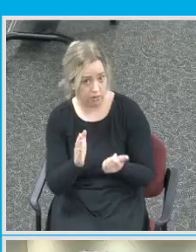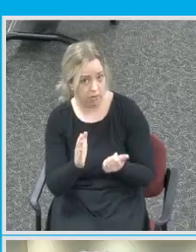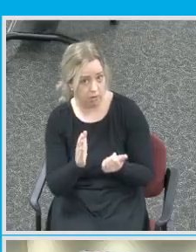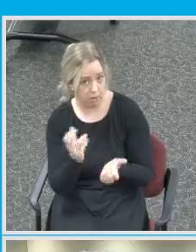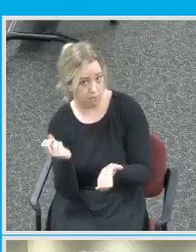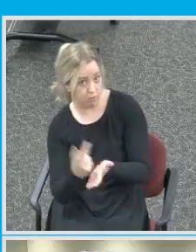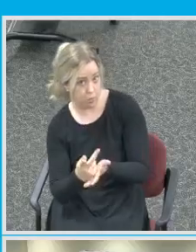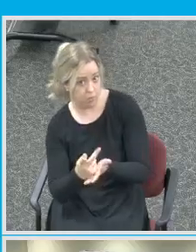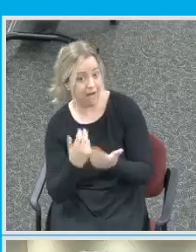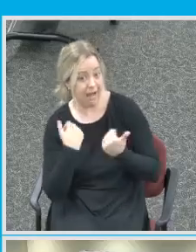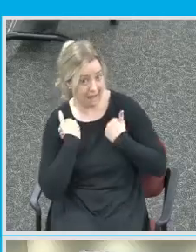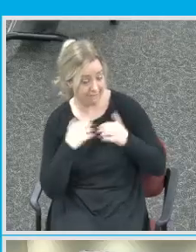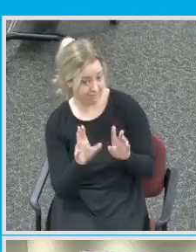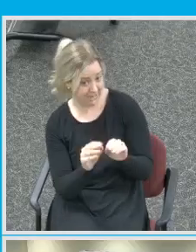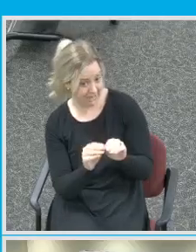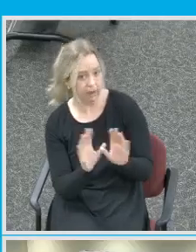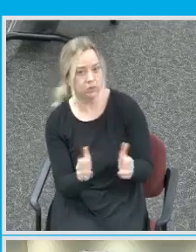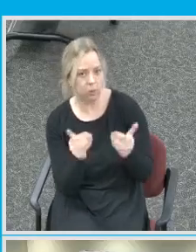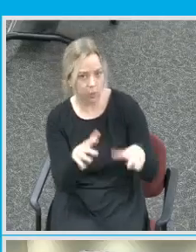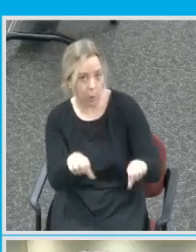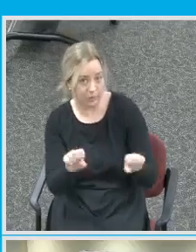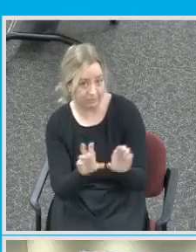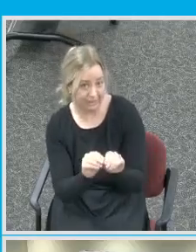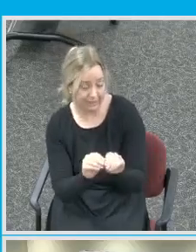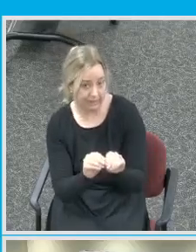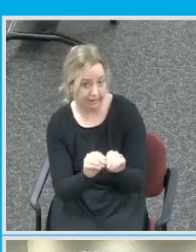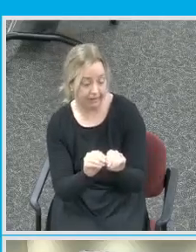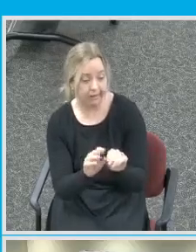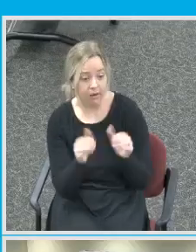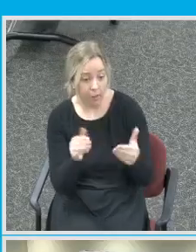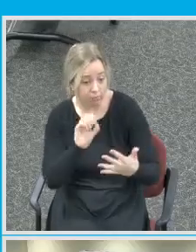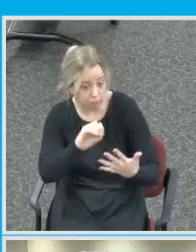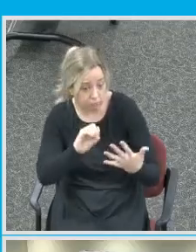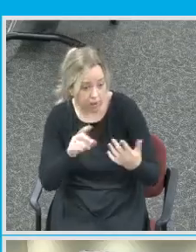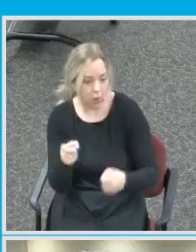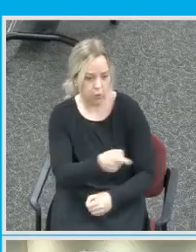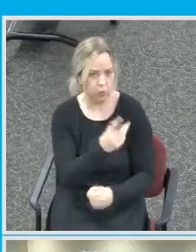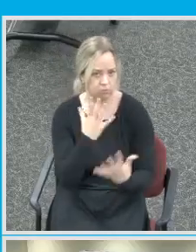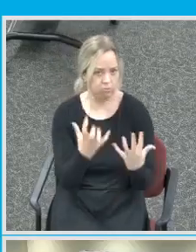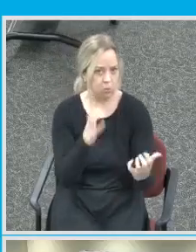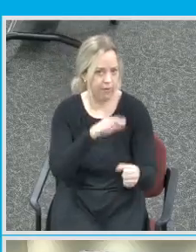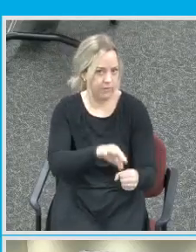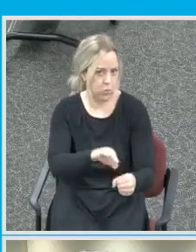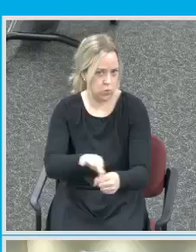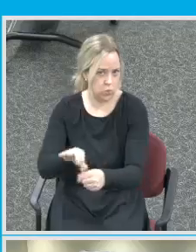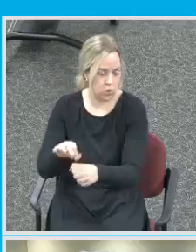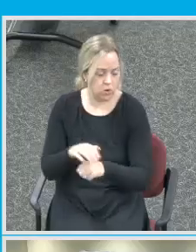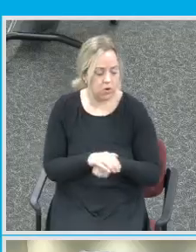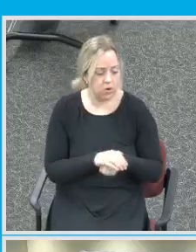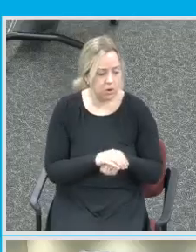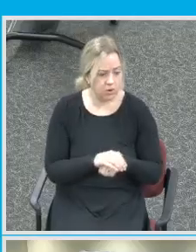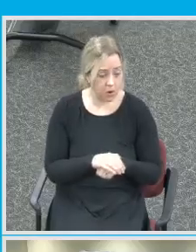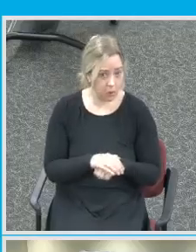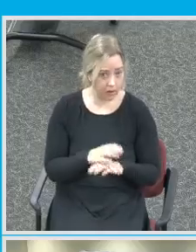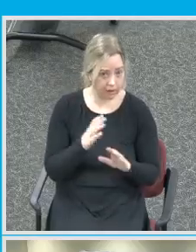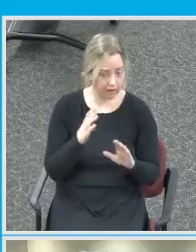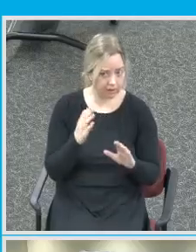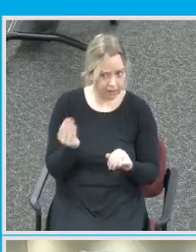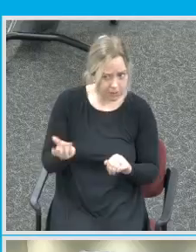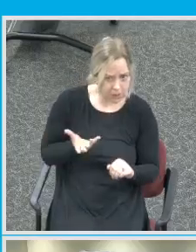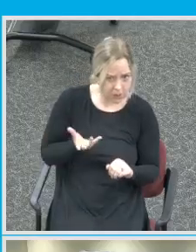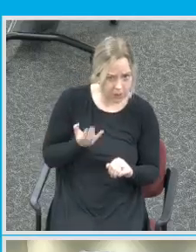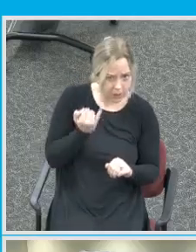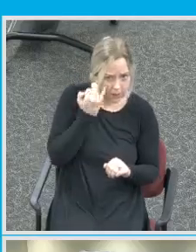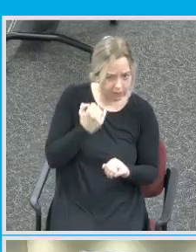then we have a public hearing, and then you all vote on it at that time. And Lori, if I got that process wrong, please correct